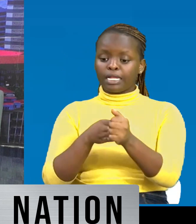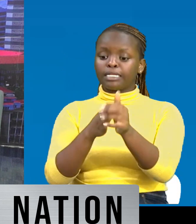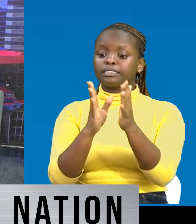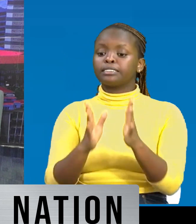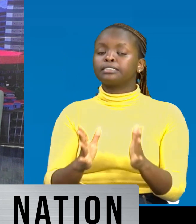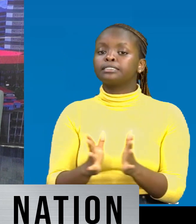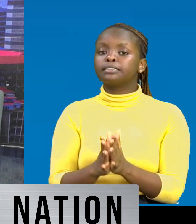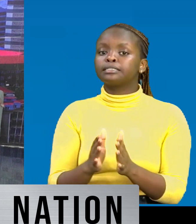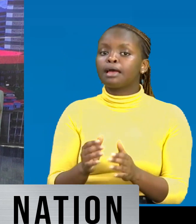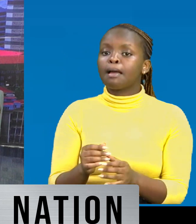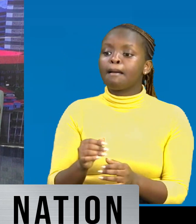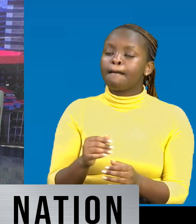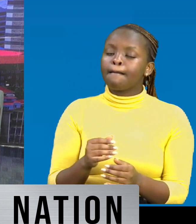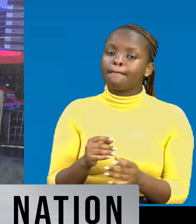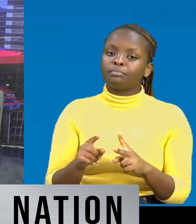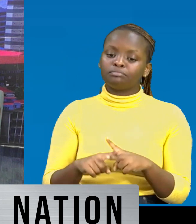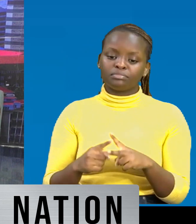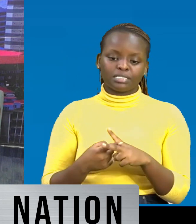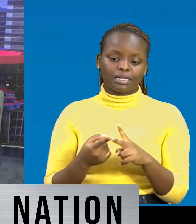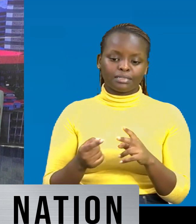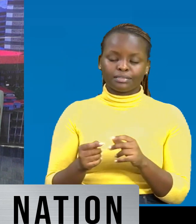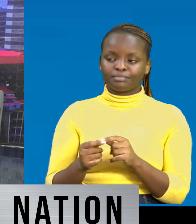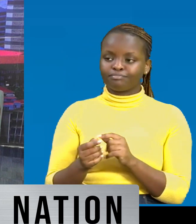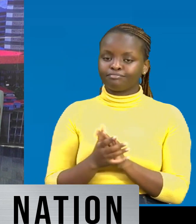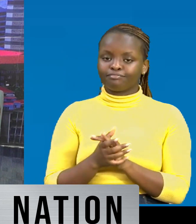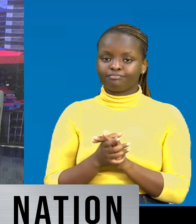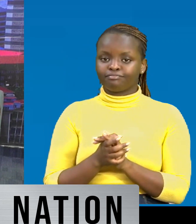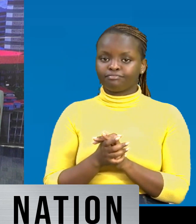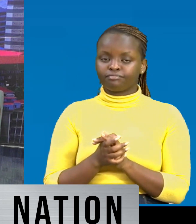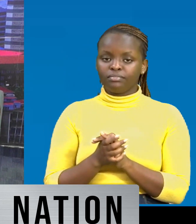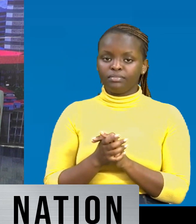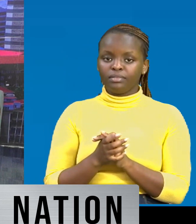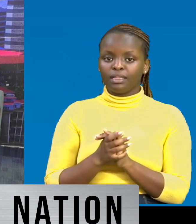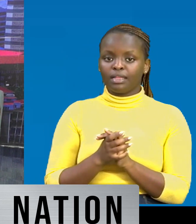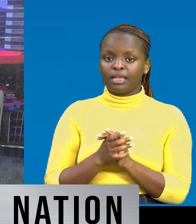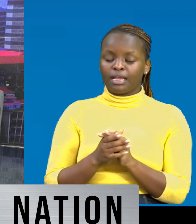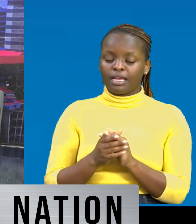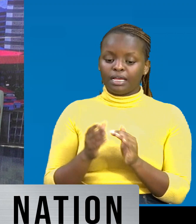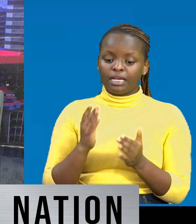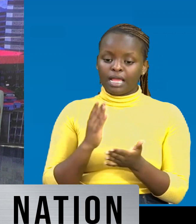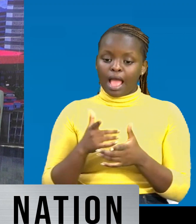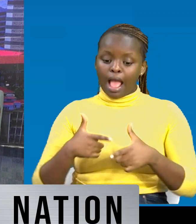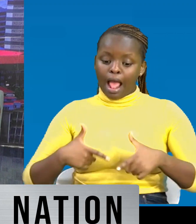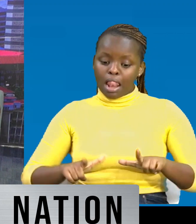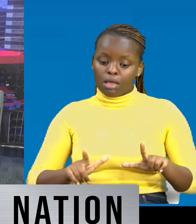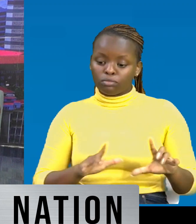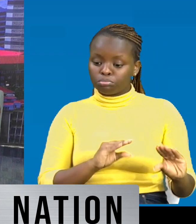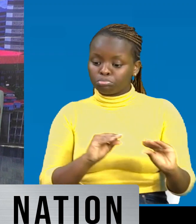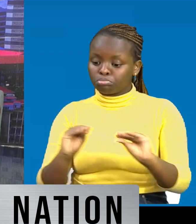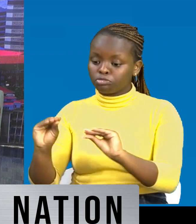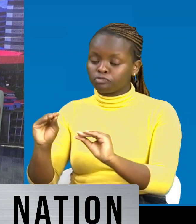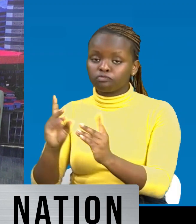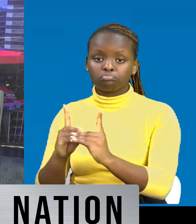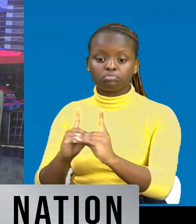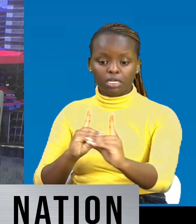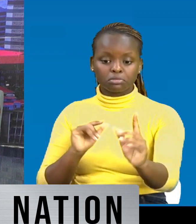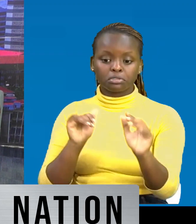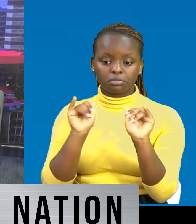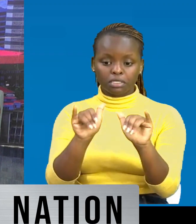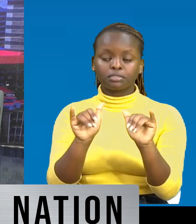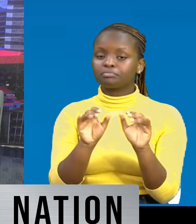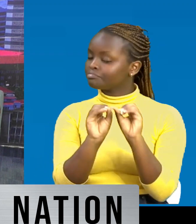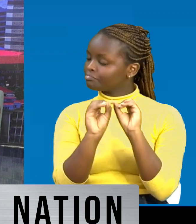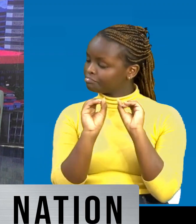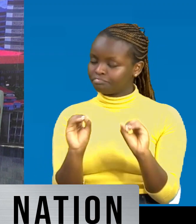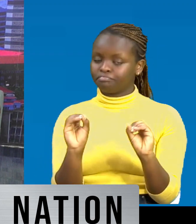begin to go haywire. So the reality of the fact is that we don't allow it to go that way, Jonah. And talking about